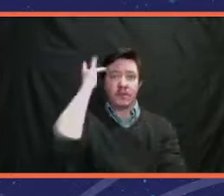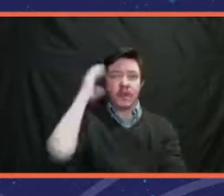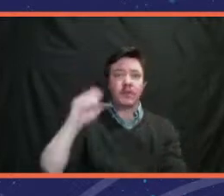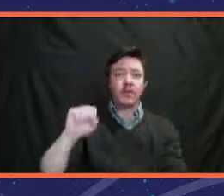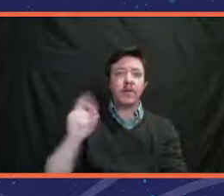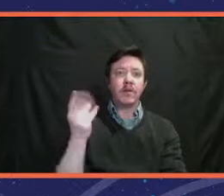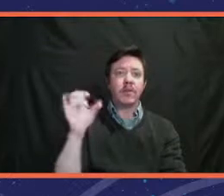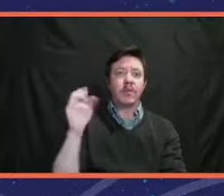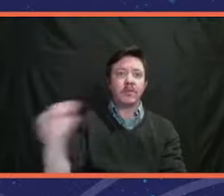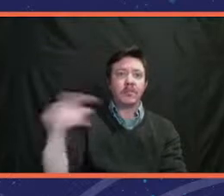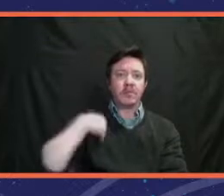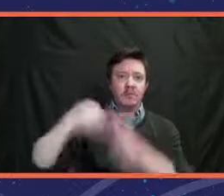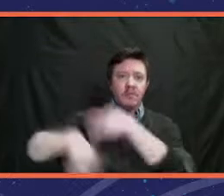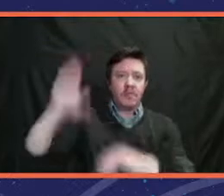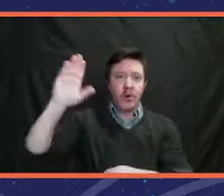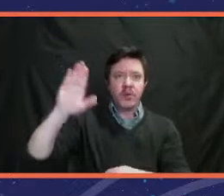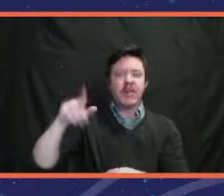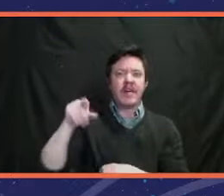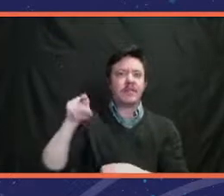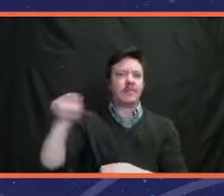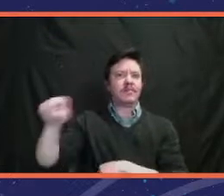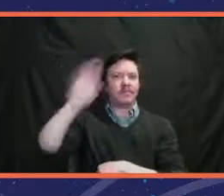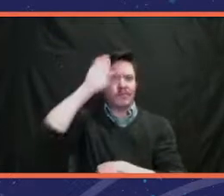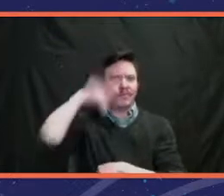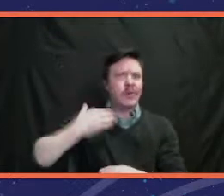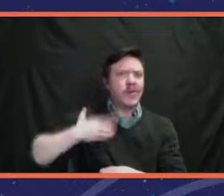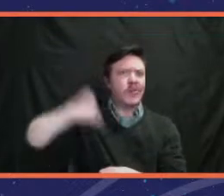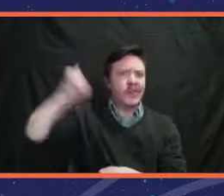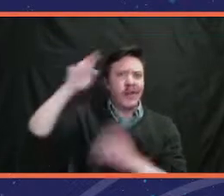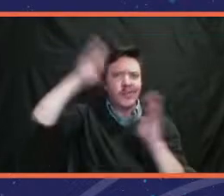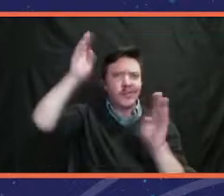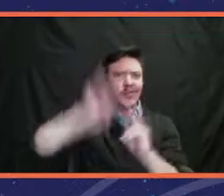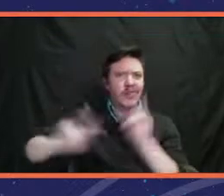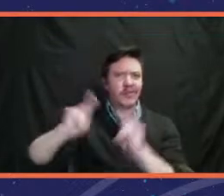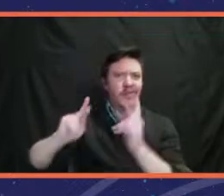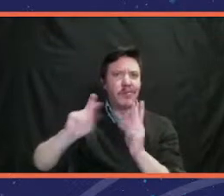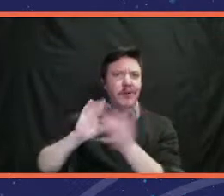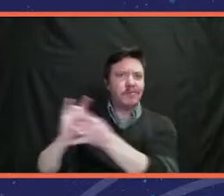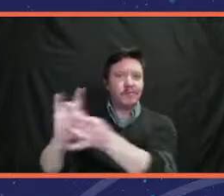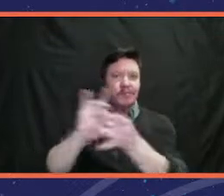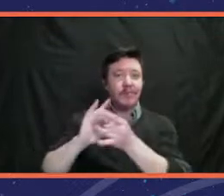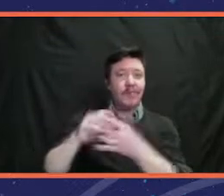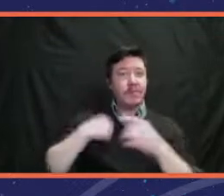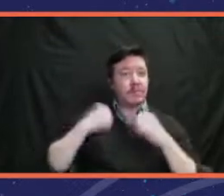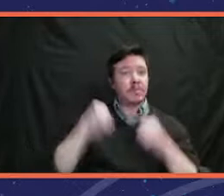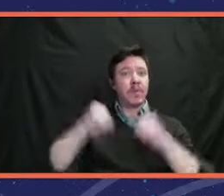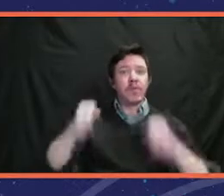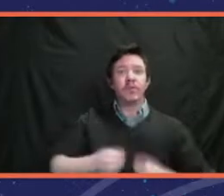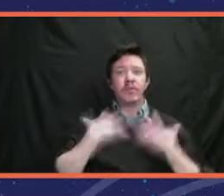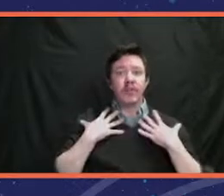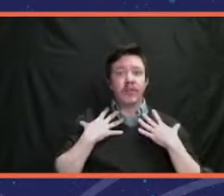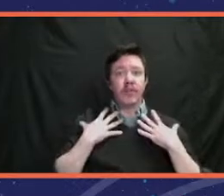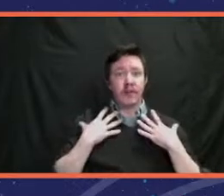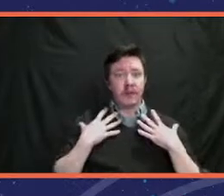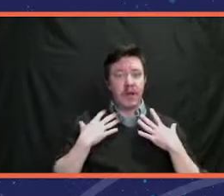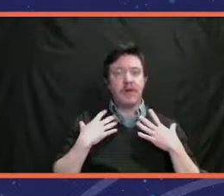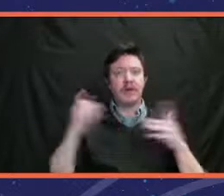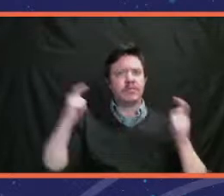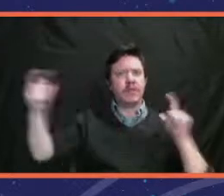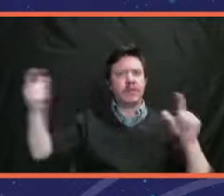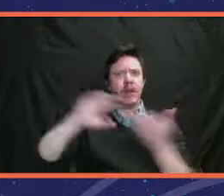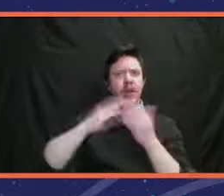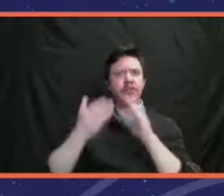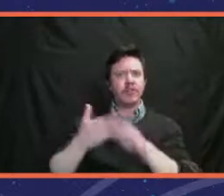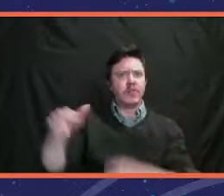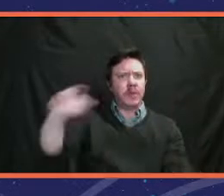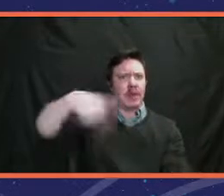and he has this huge network of young creative people there. And I was personally super inspired by the large community in Huntsville because